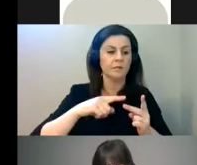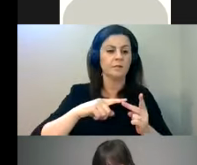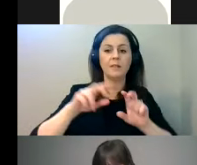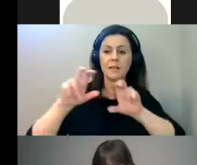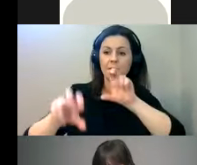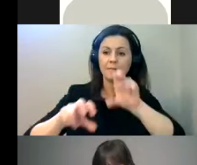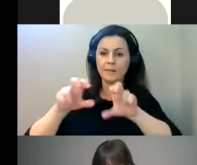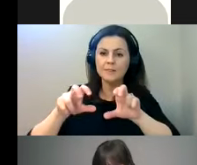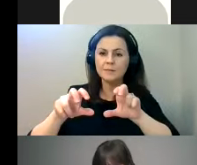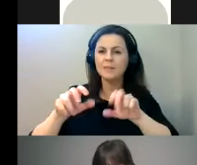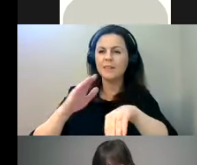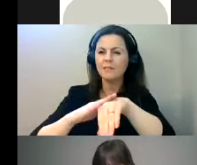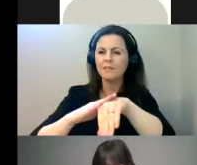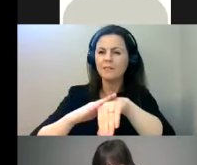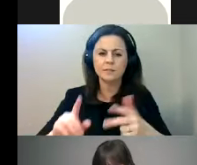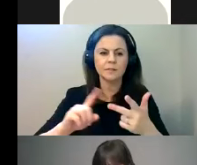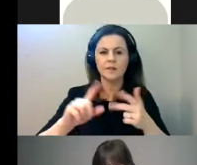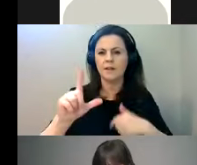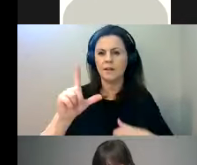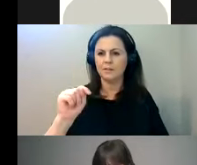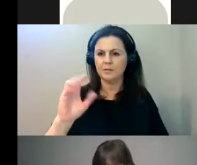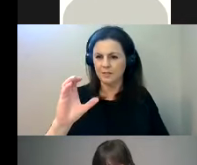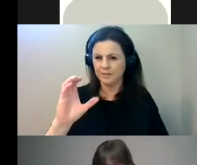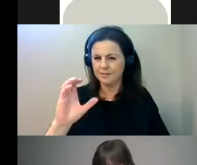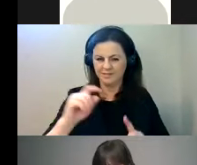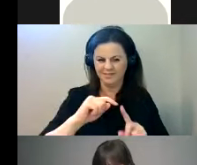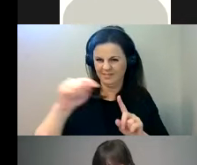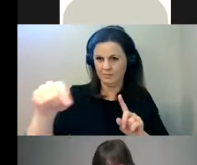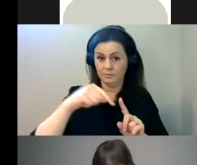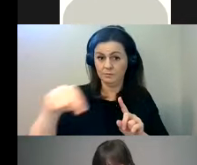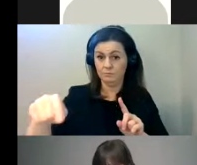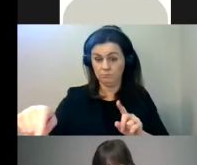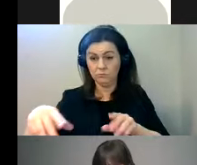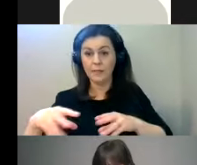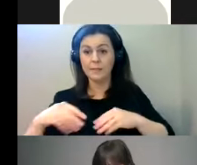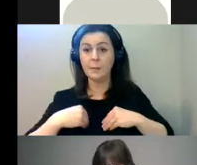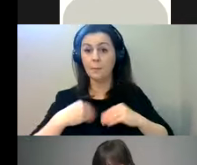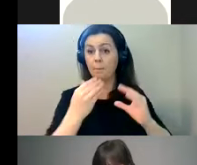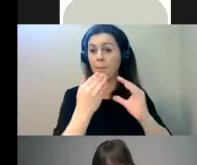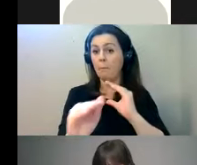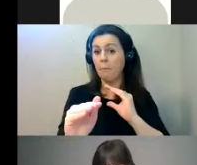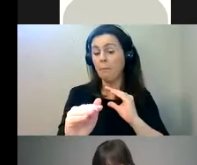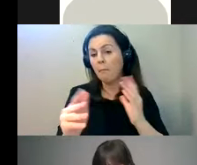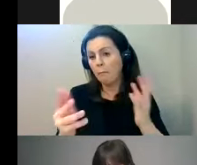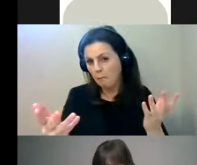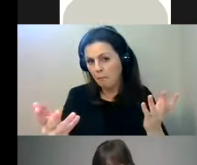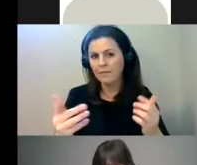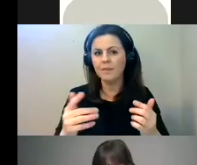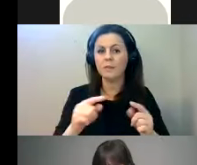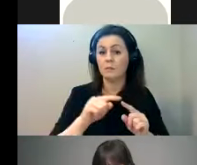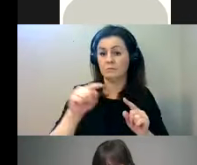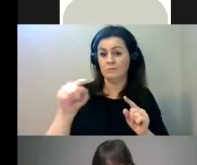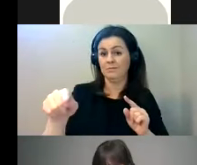investment advisor, a long-term care facility, and how comfortable that third